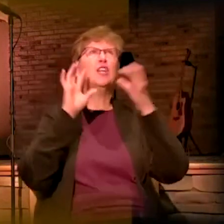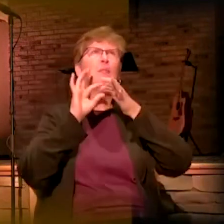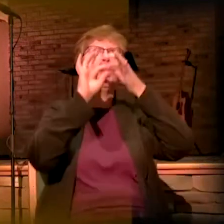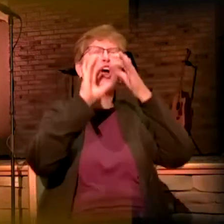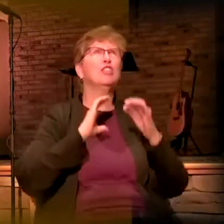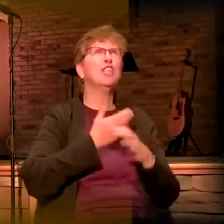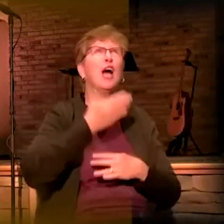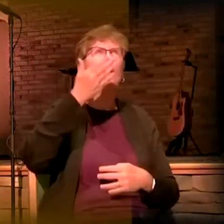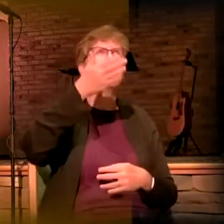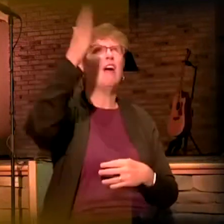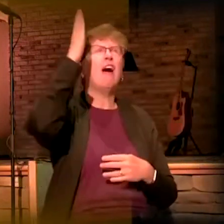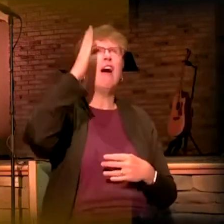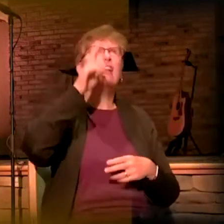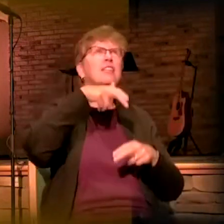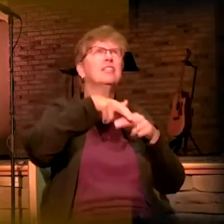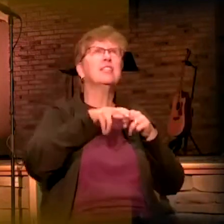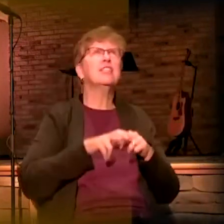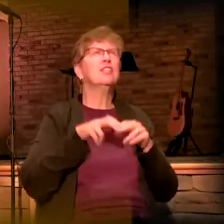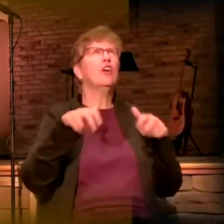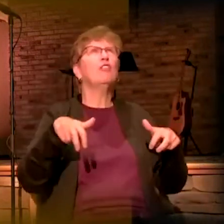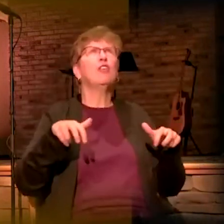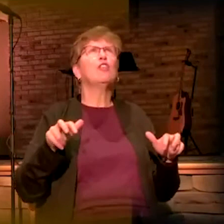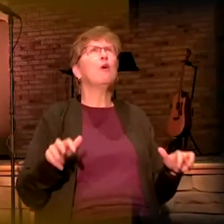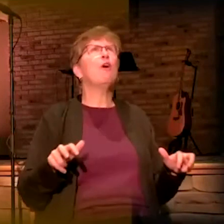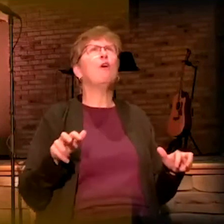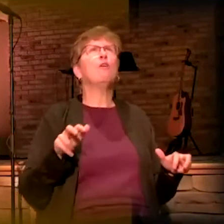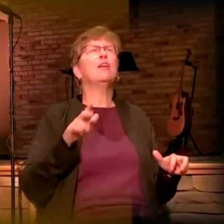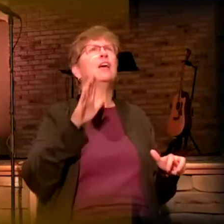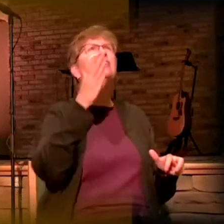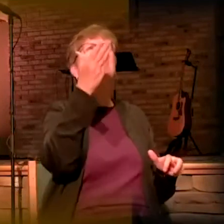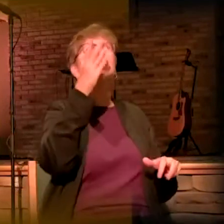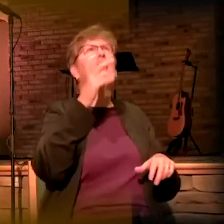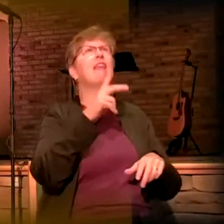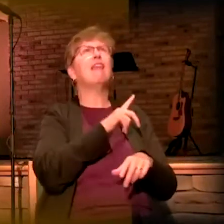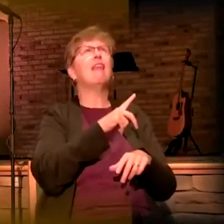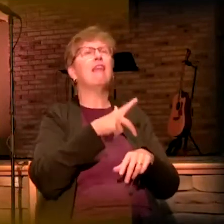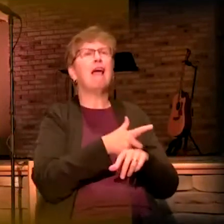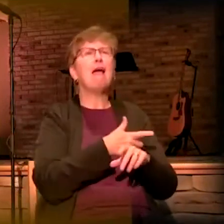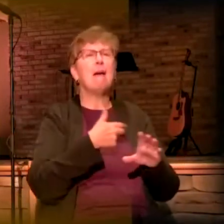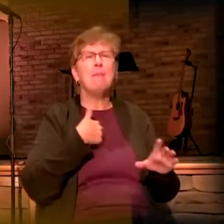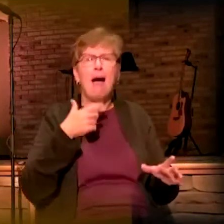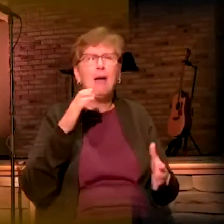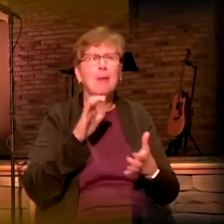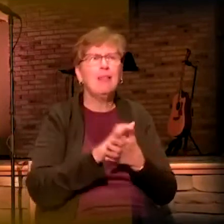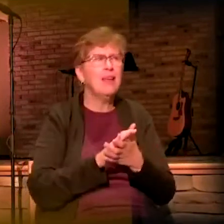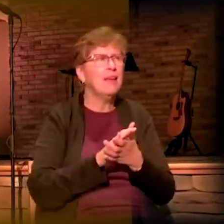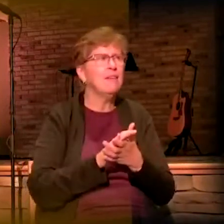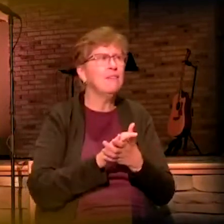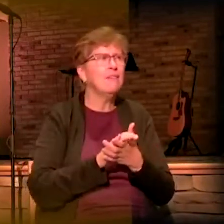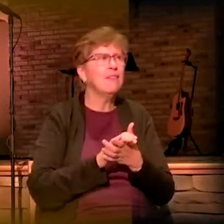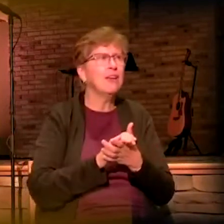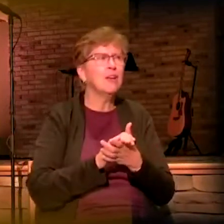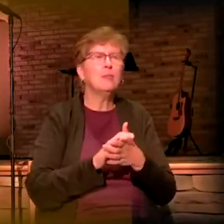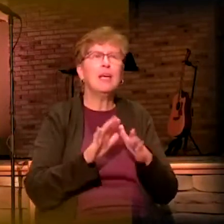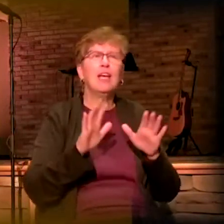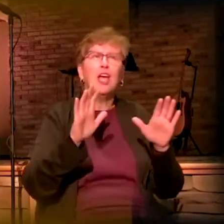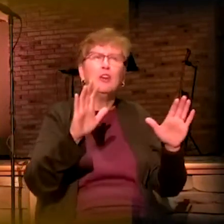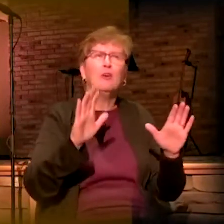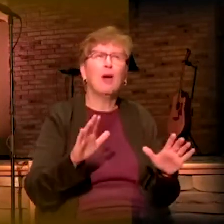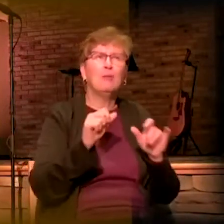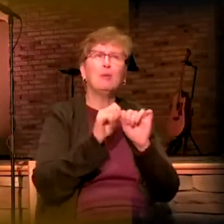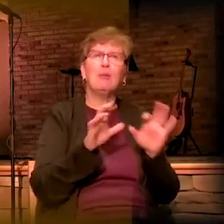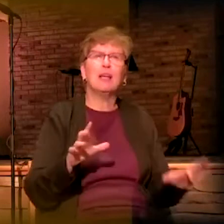on the throne and to the Lamb." I believe that it's been an incredible blessing, don't get me